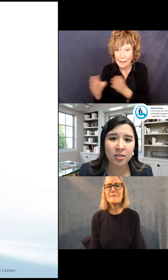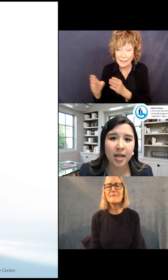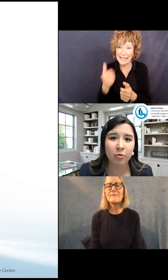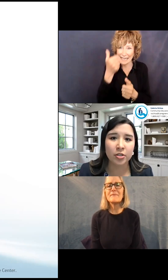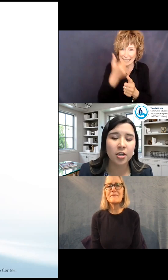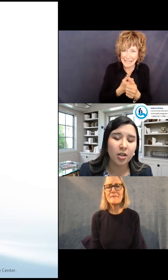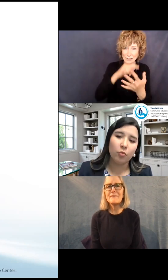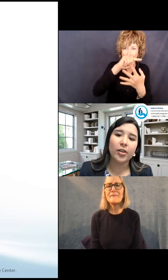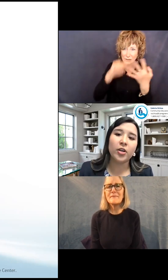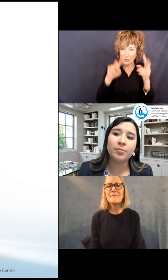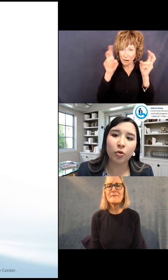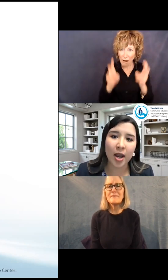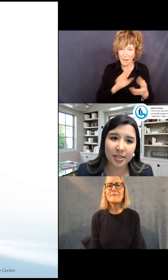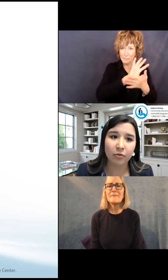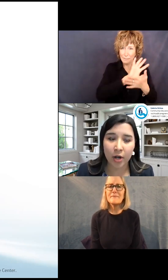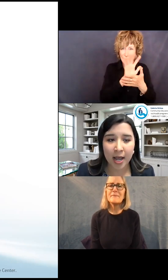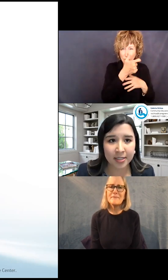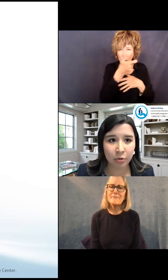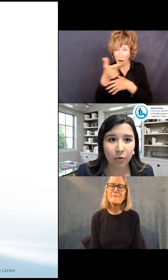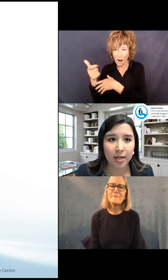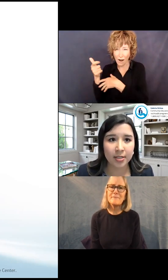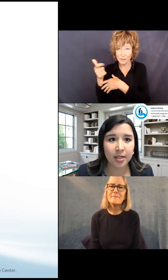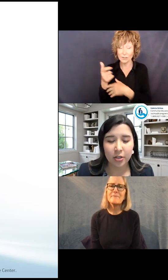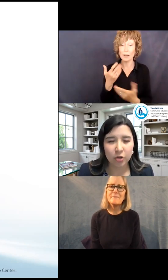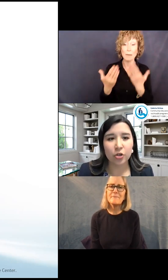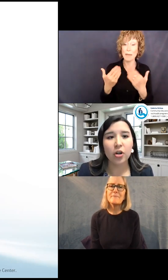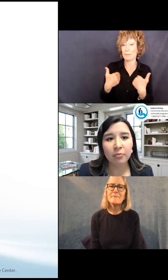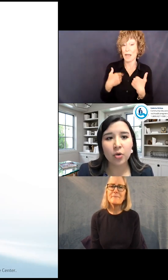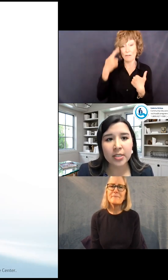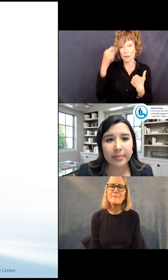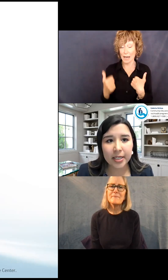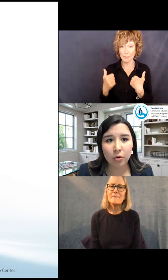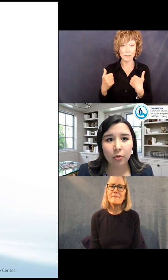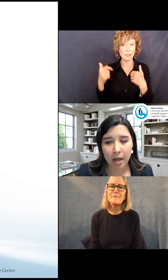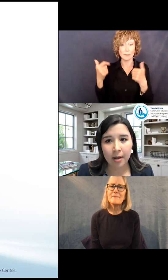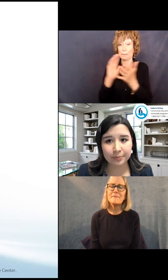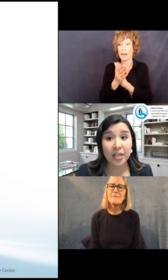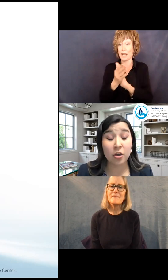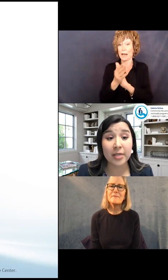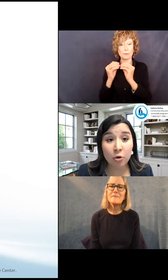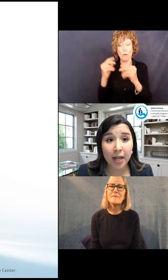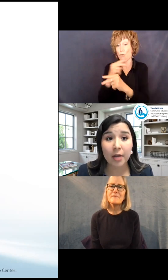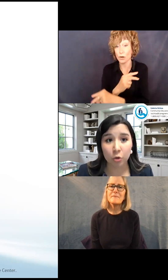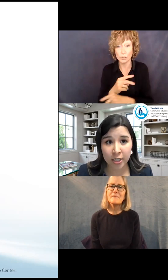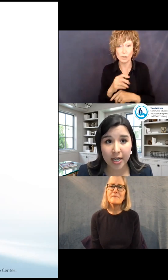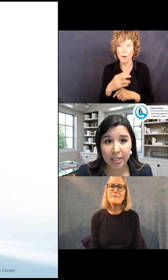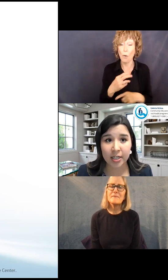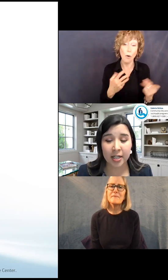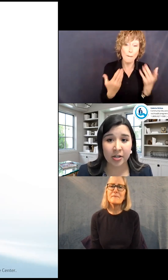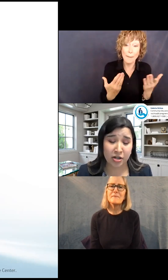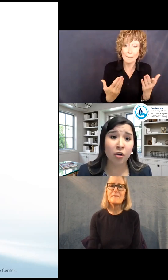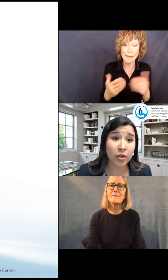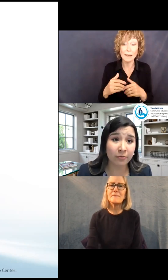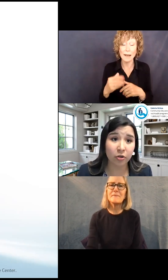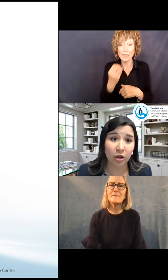has Alzheimer's, whether it's progressive or it hasn't progressed, your loved one's meal in the meal plan will change,